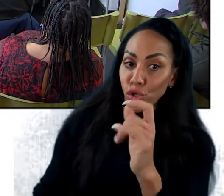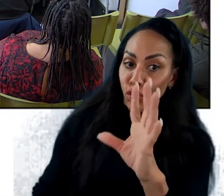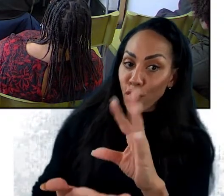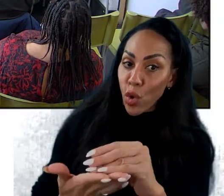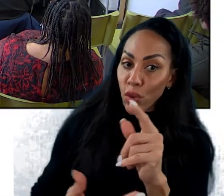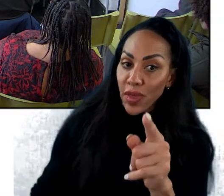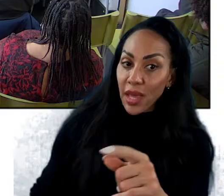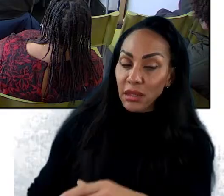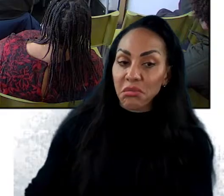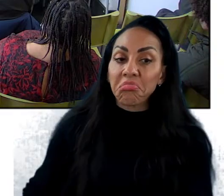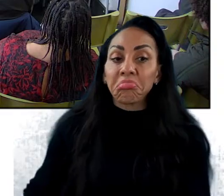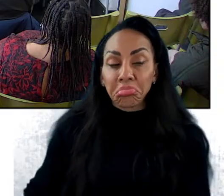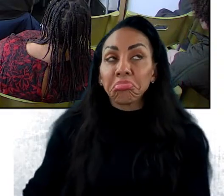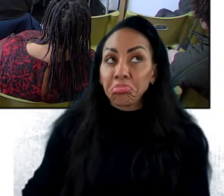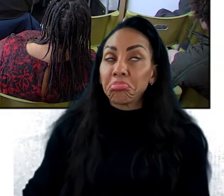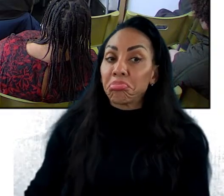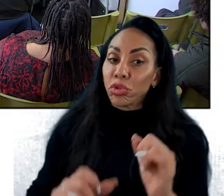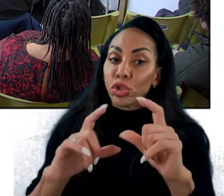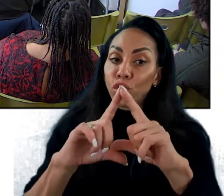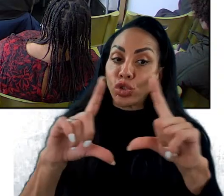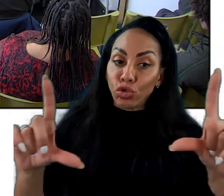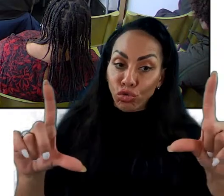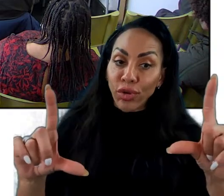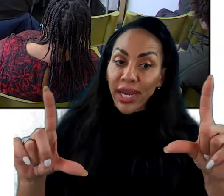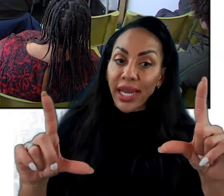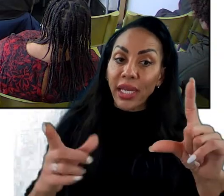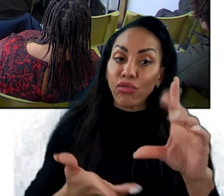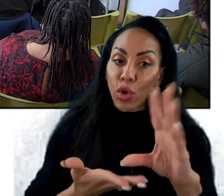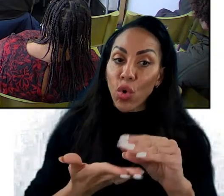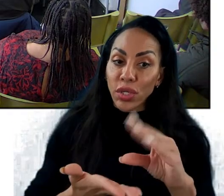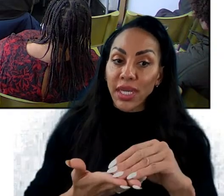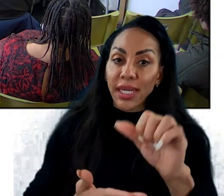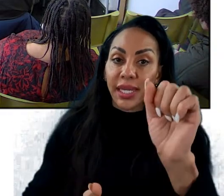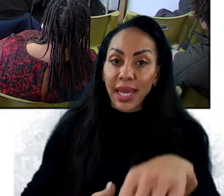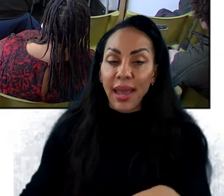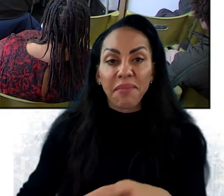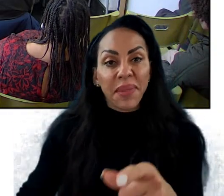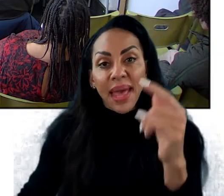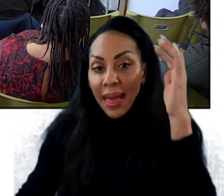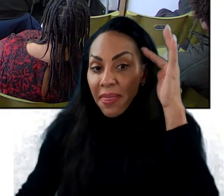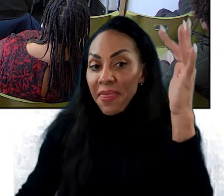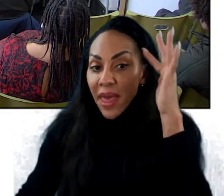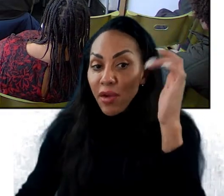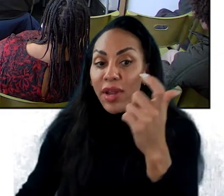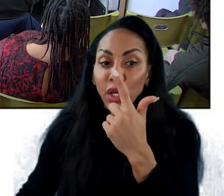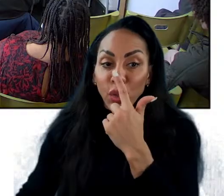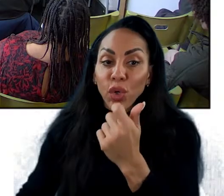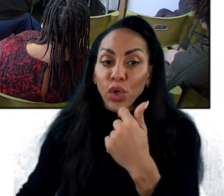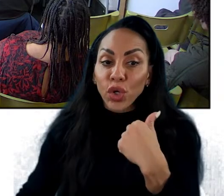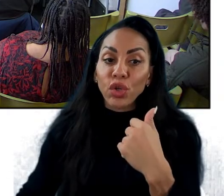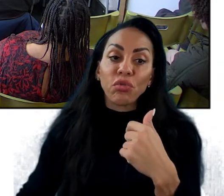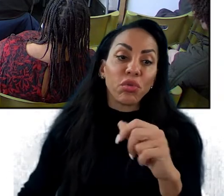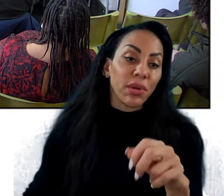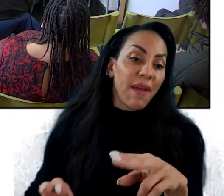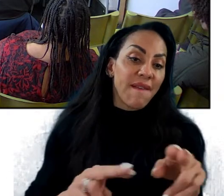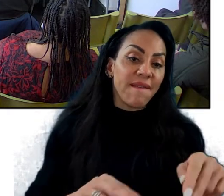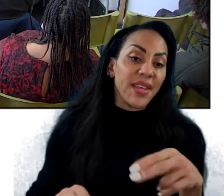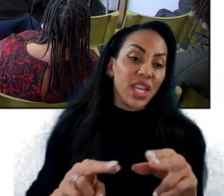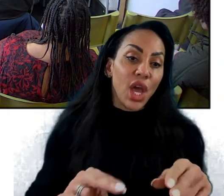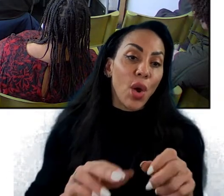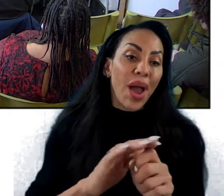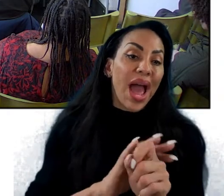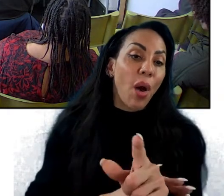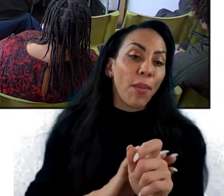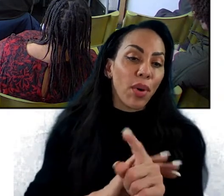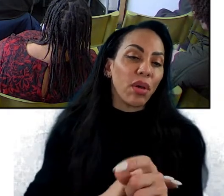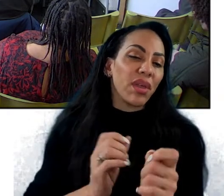a screen recording, sure. In theory, you can get a video feed out of it as well, but it's not one thing we've done so far. Like there are